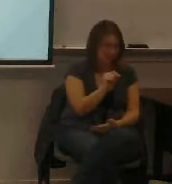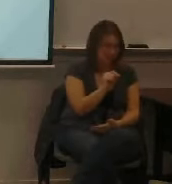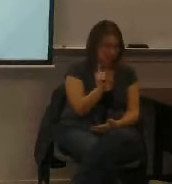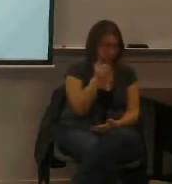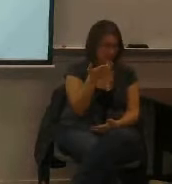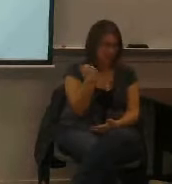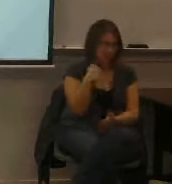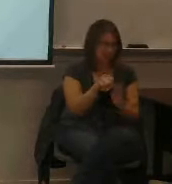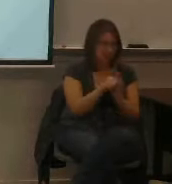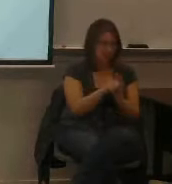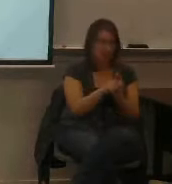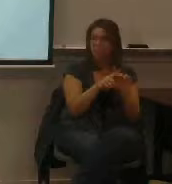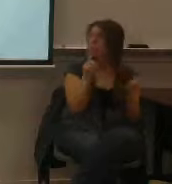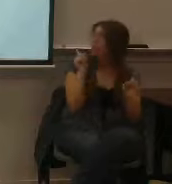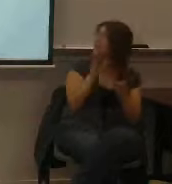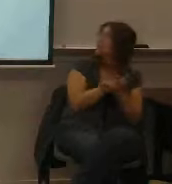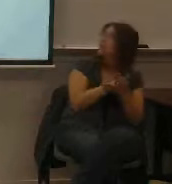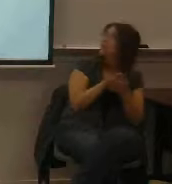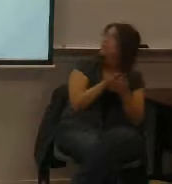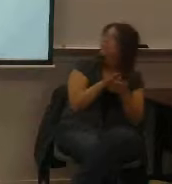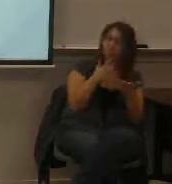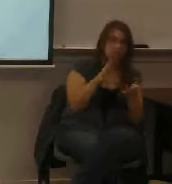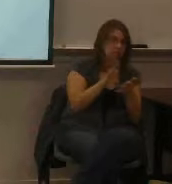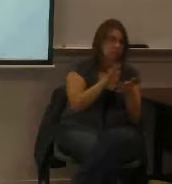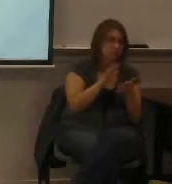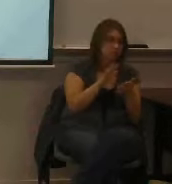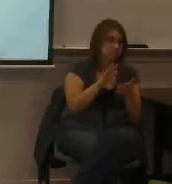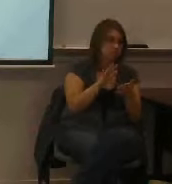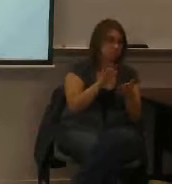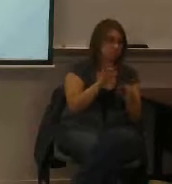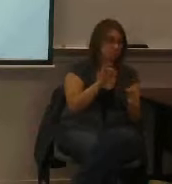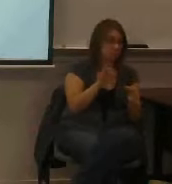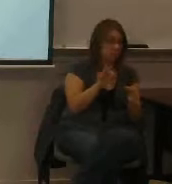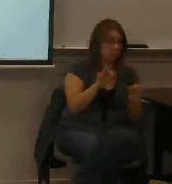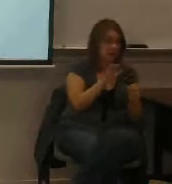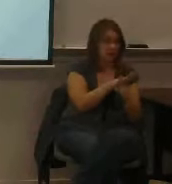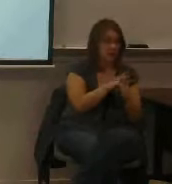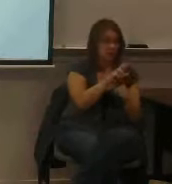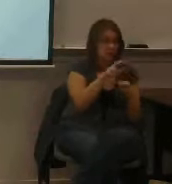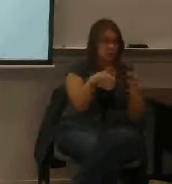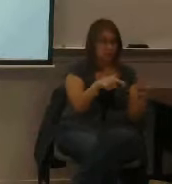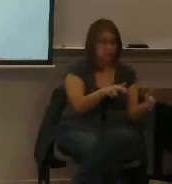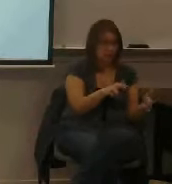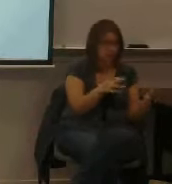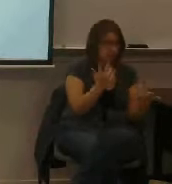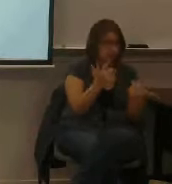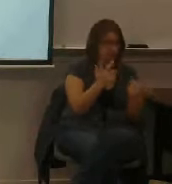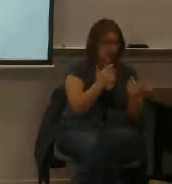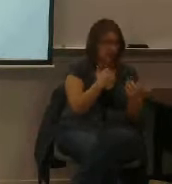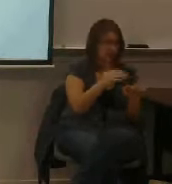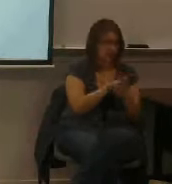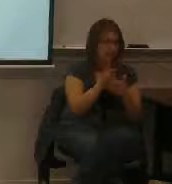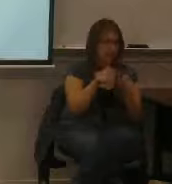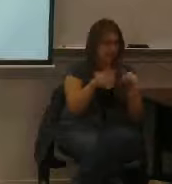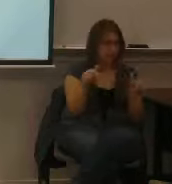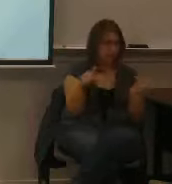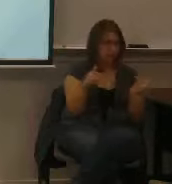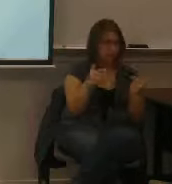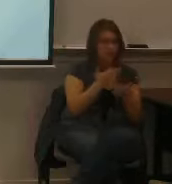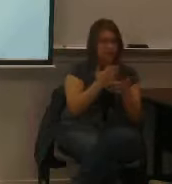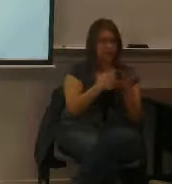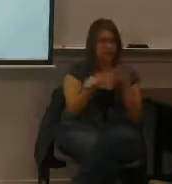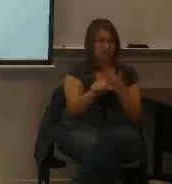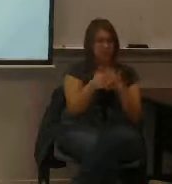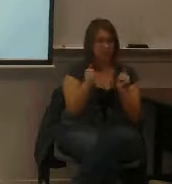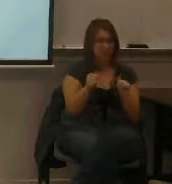sample. Whereas this is a nice, fairly pristine stretch of river that they have here. So something else can influence them, but that this